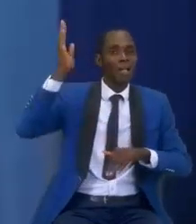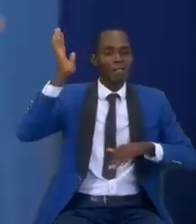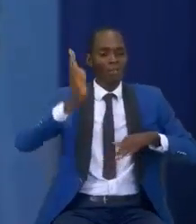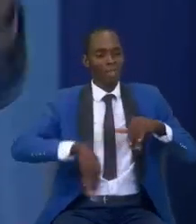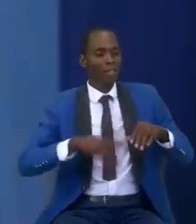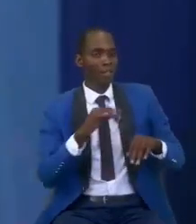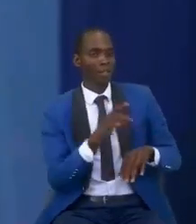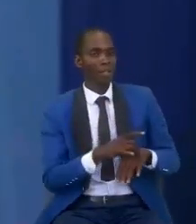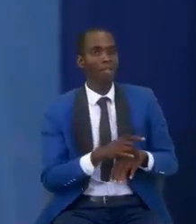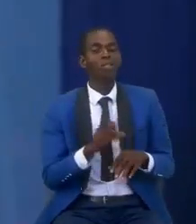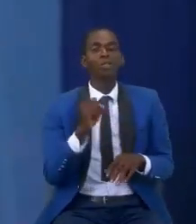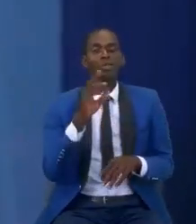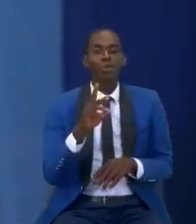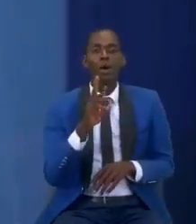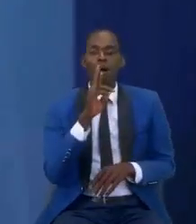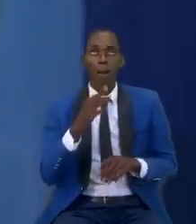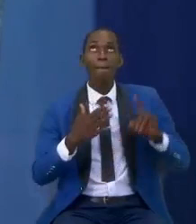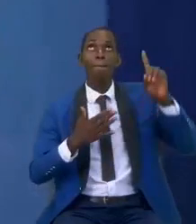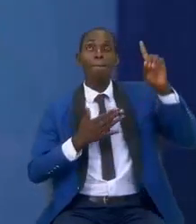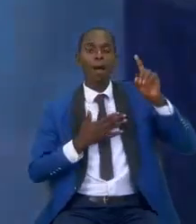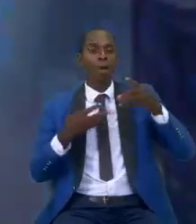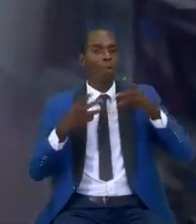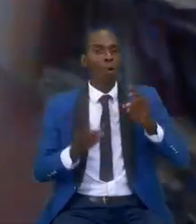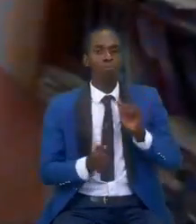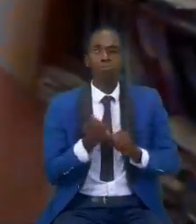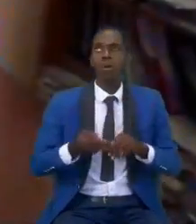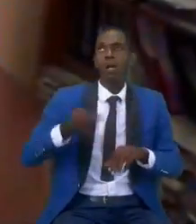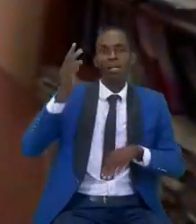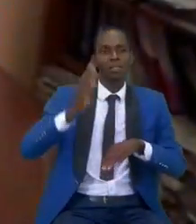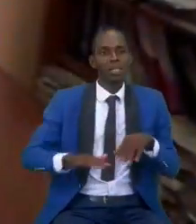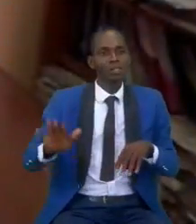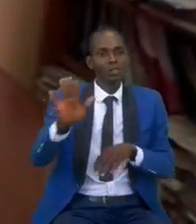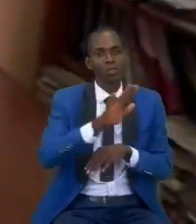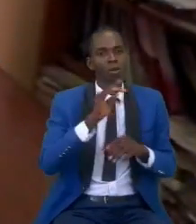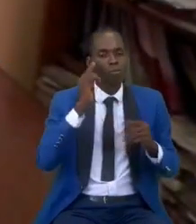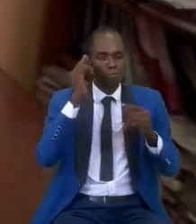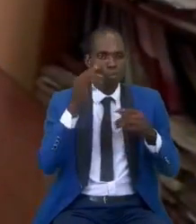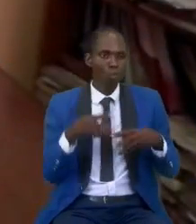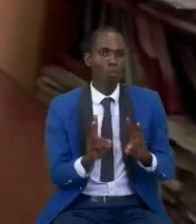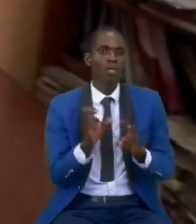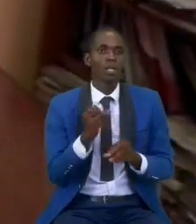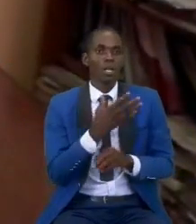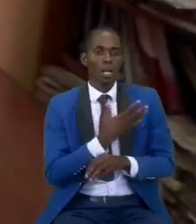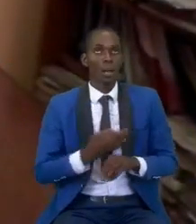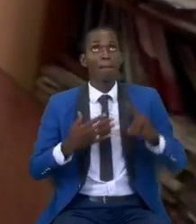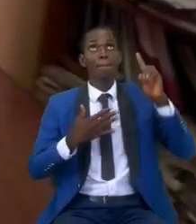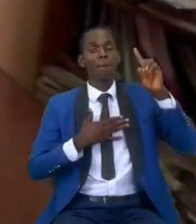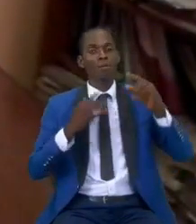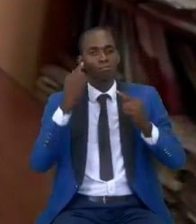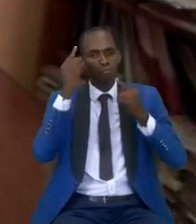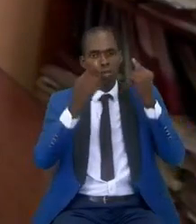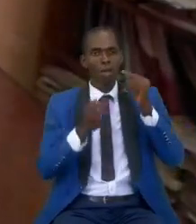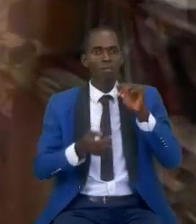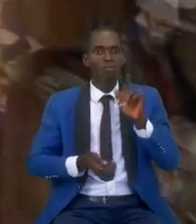thoughts higher than your thoughts. In verse 10, he gives us assurance. He says, for as the rain